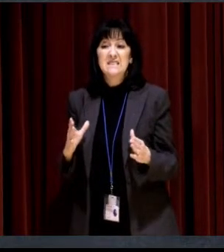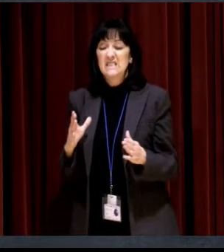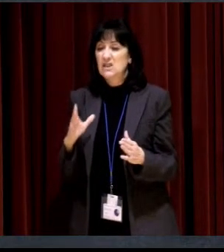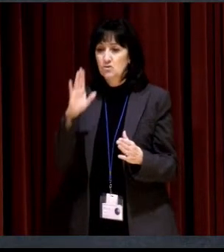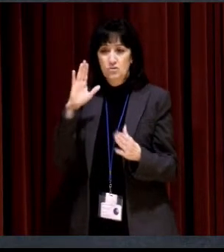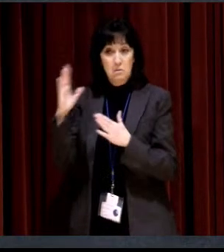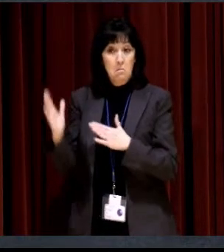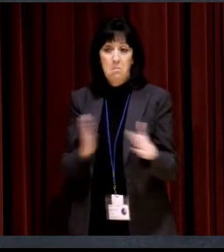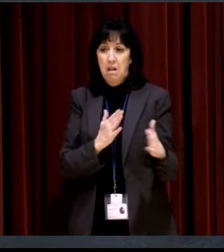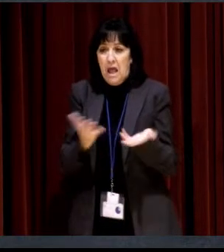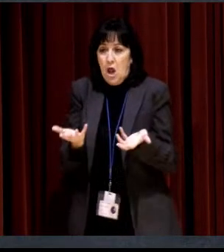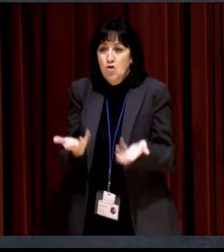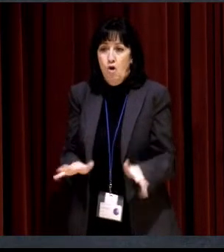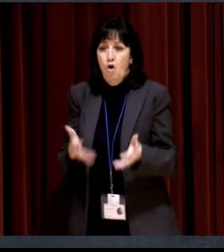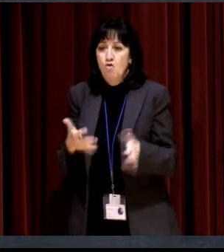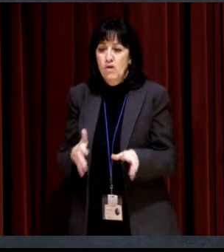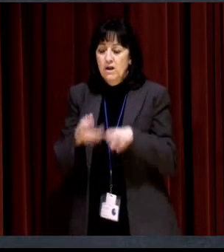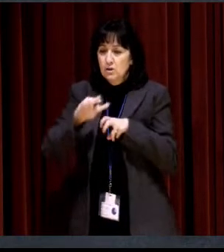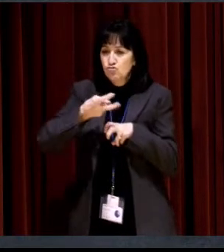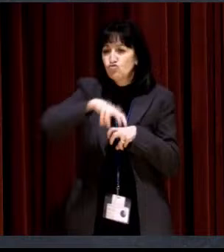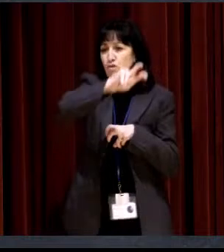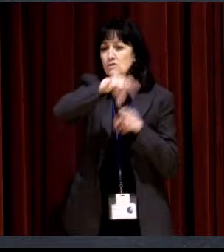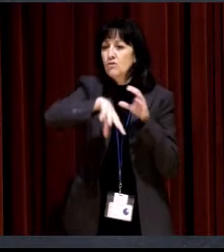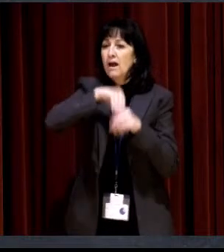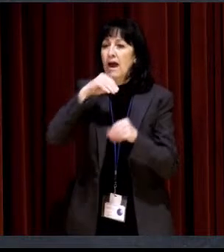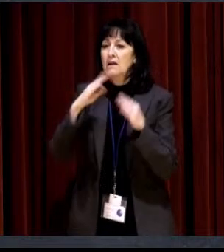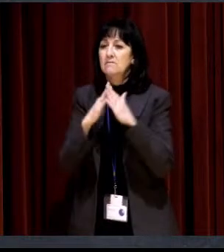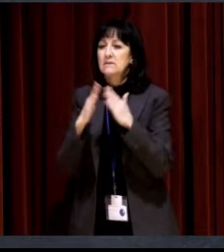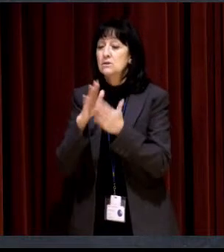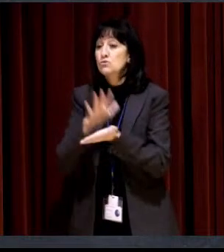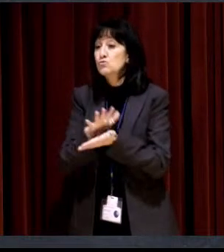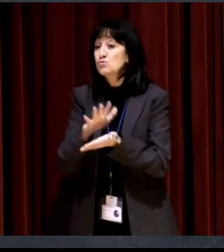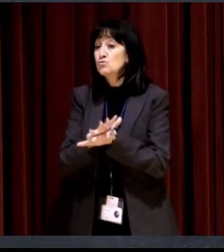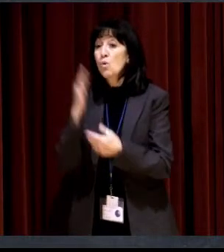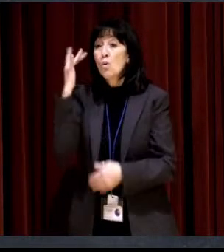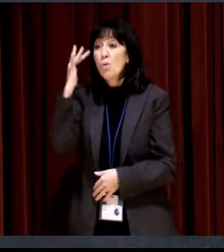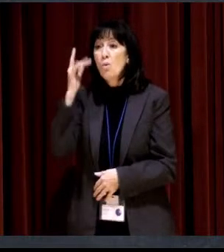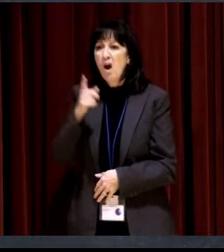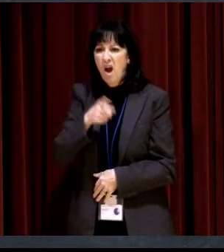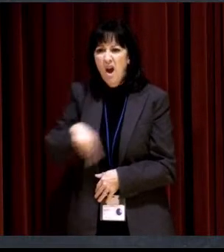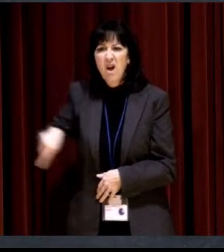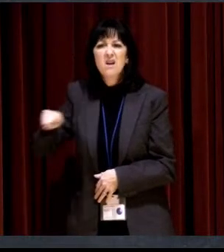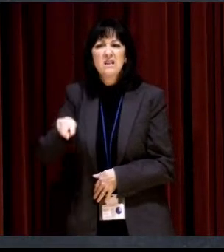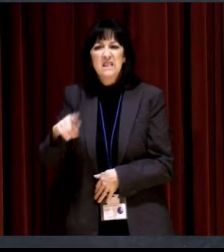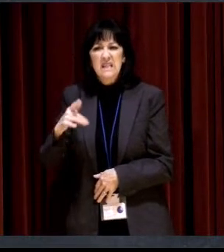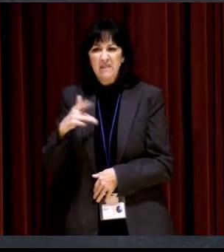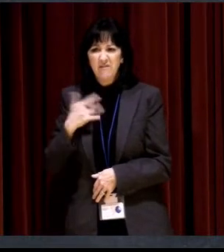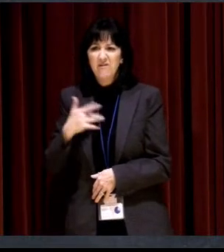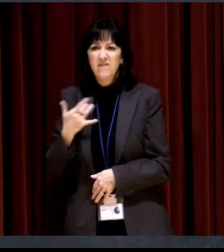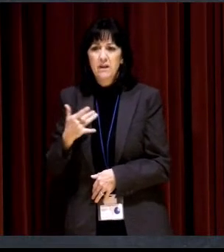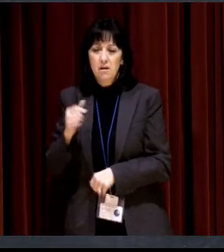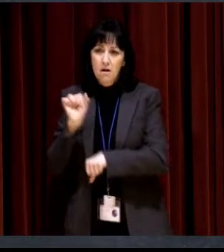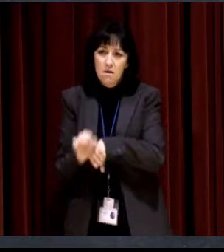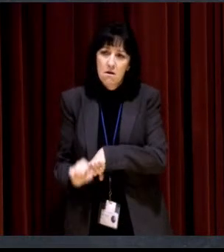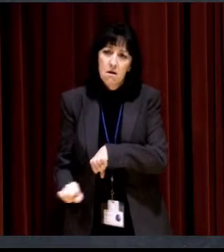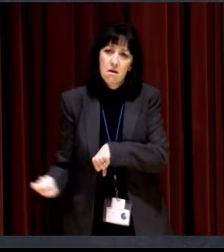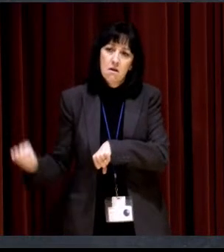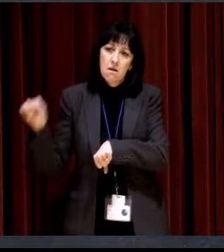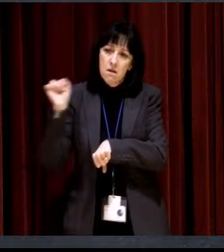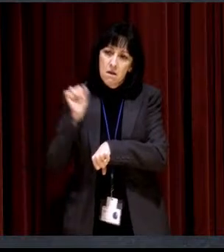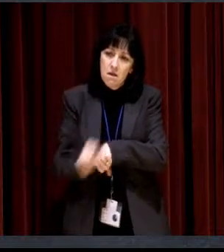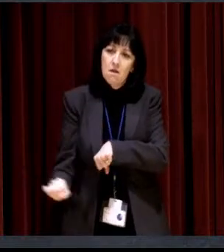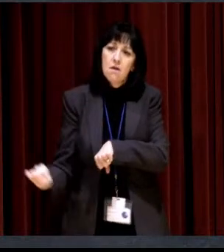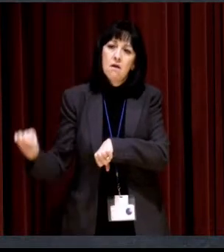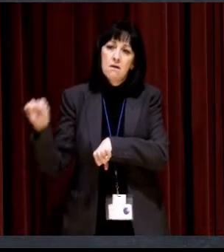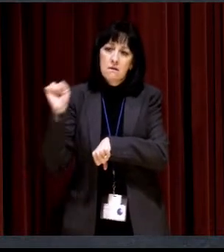out of city schools. Because it just feels like we do that much more, so much more than